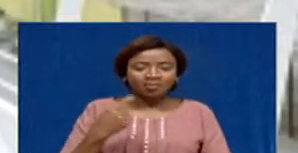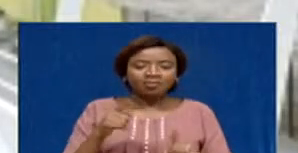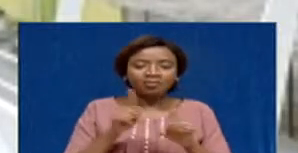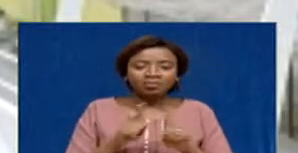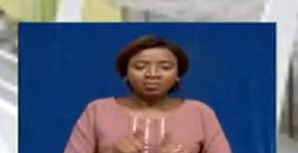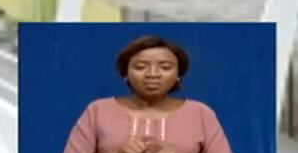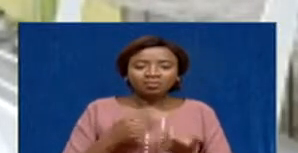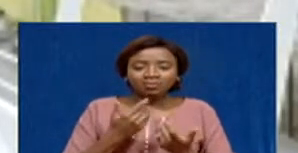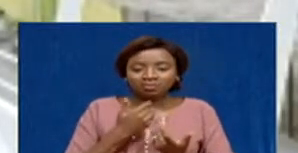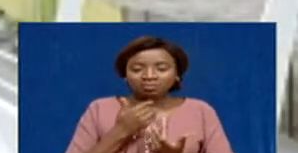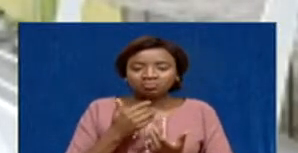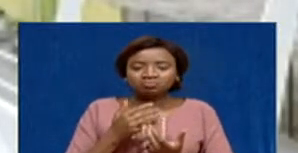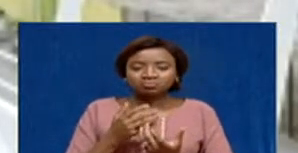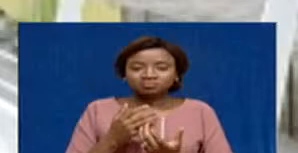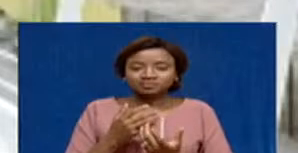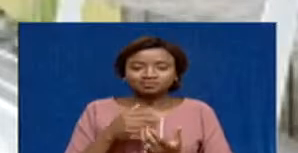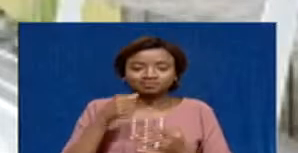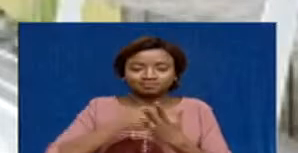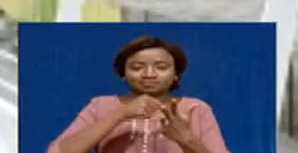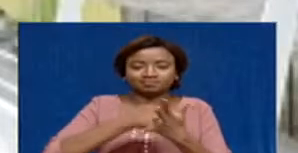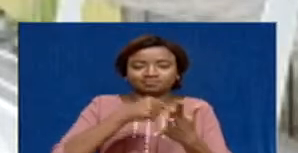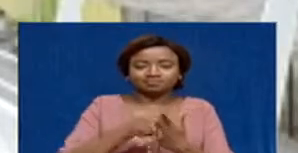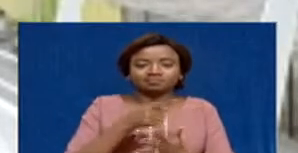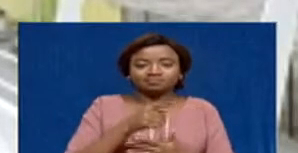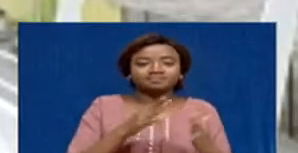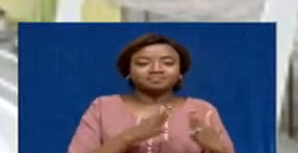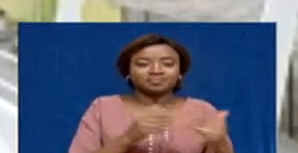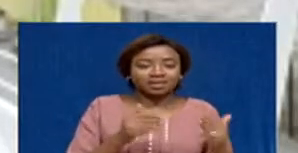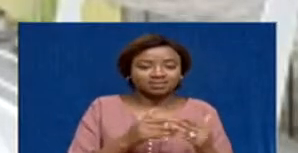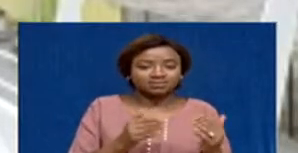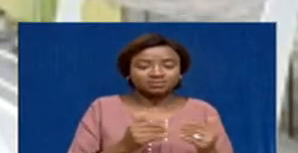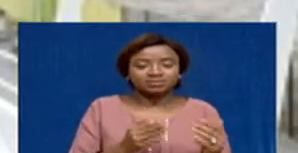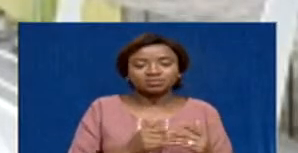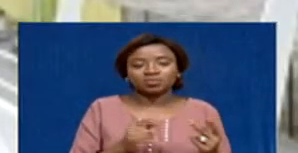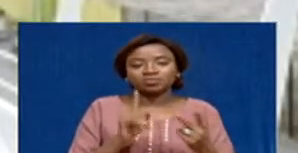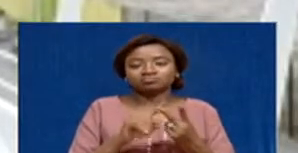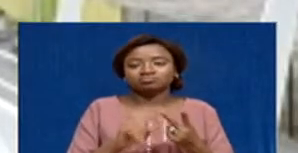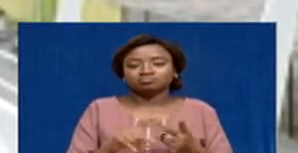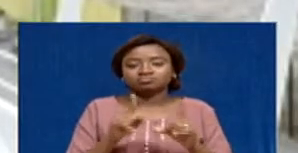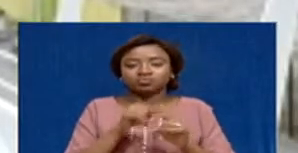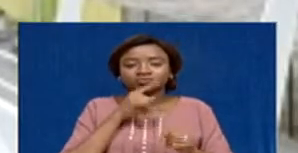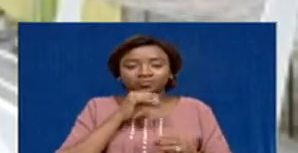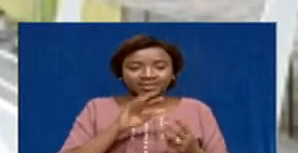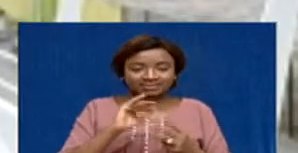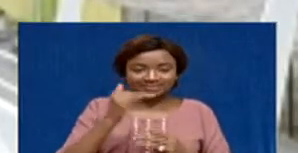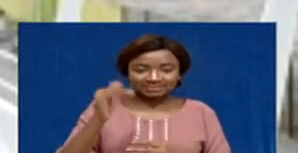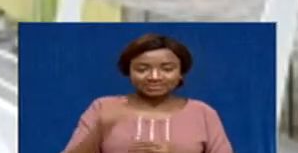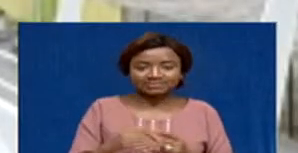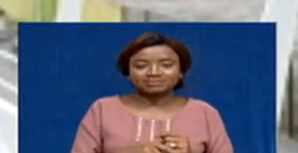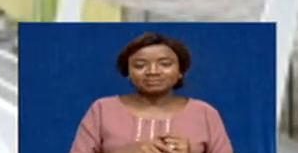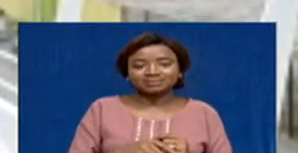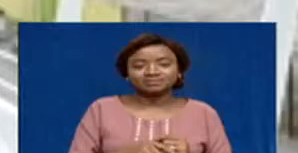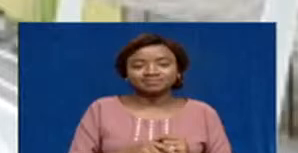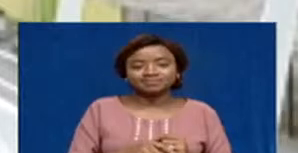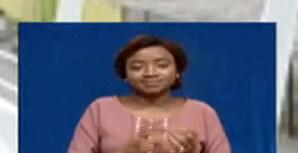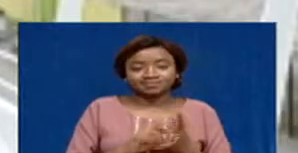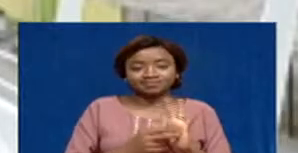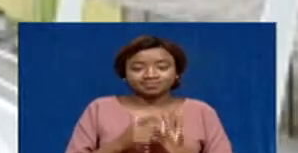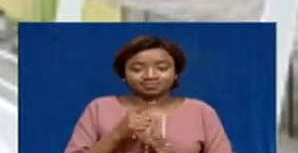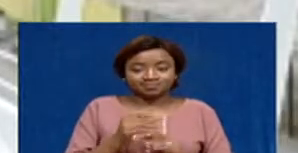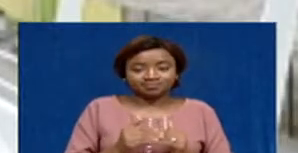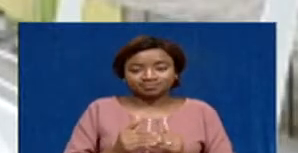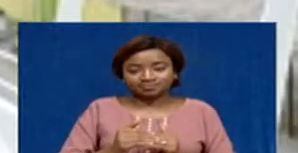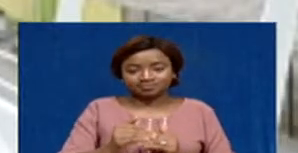the teams that are playing the next day after them, Arsenal playing Leeds and Manchester City playing Newcastle. And it'll be a very